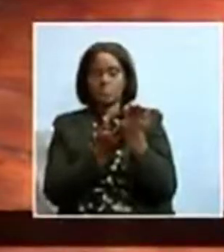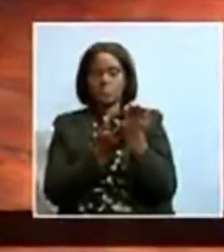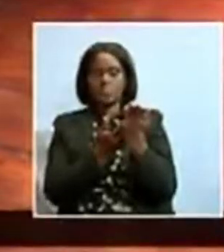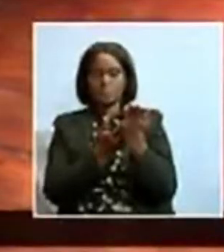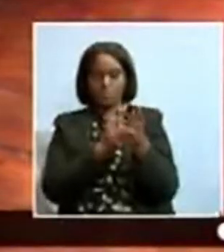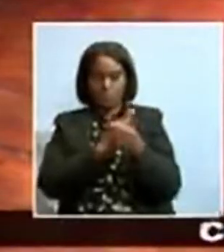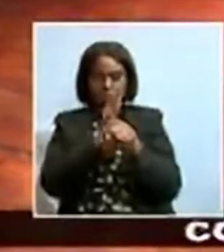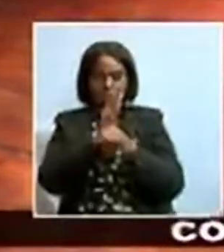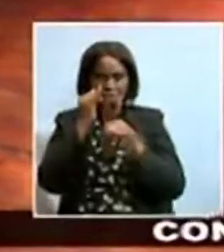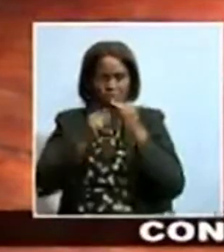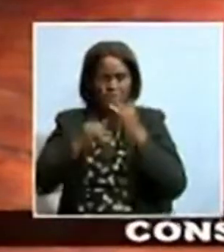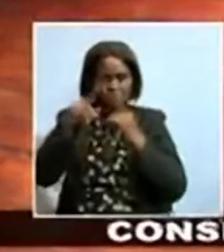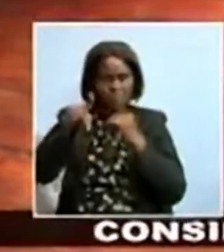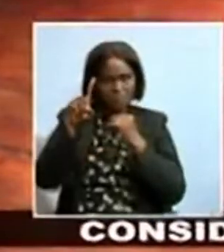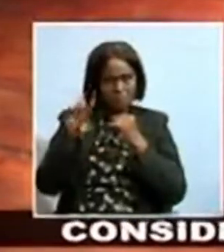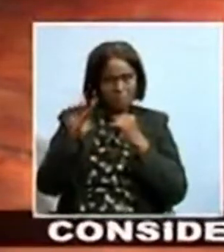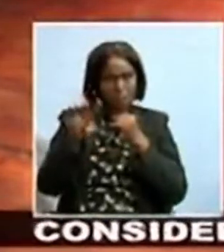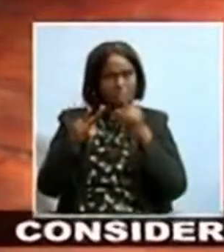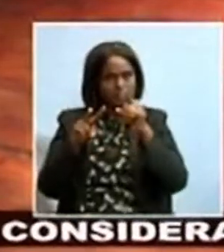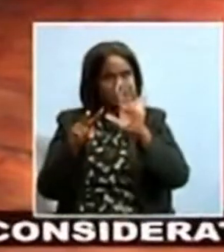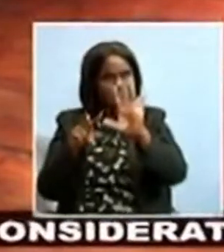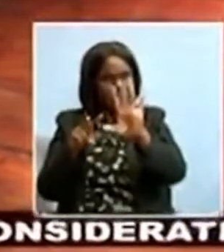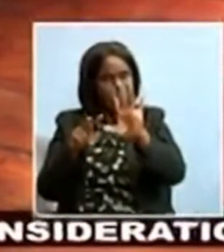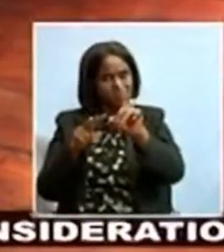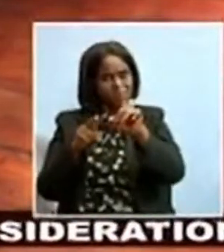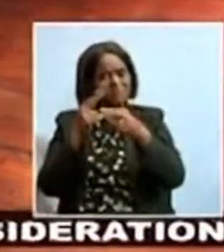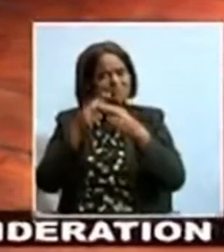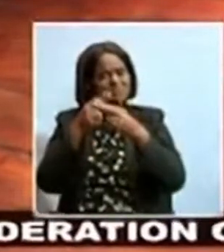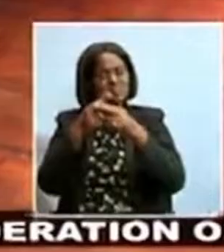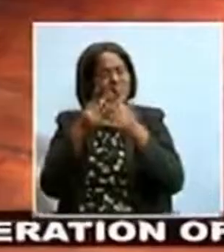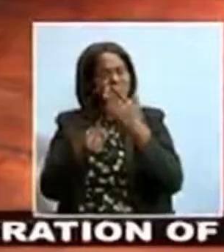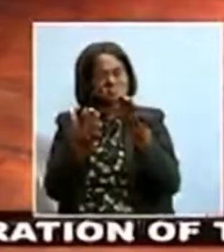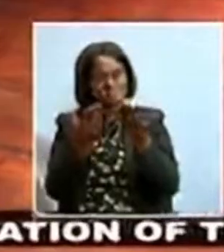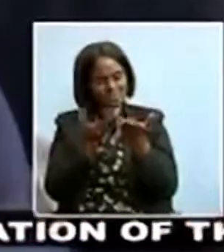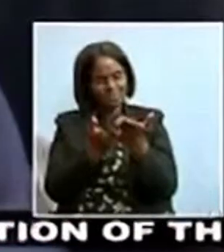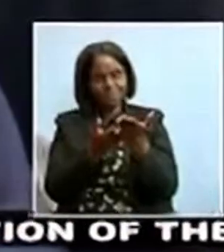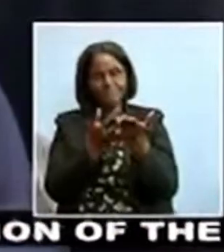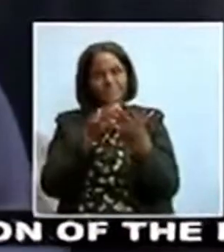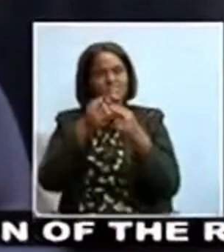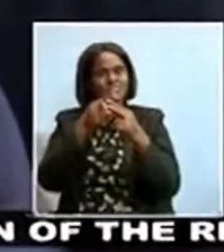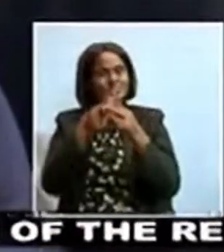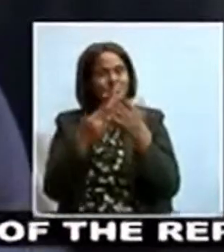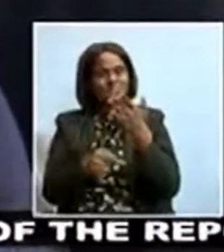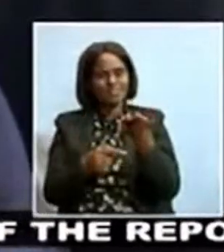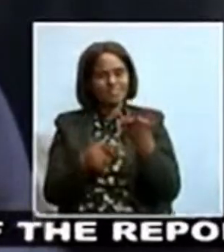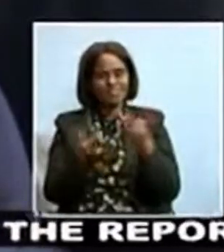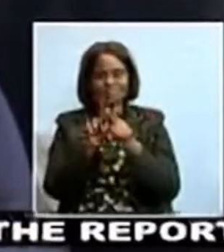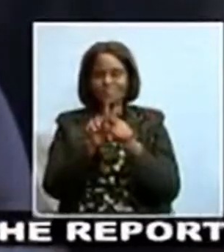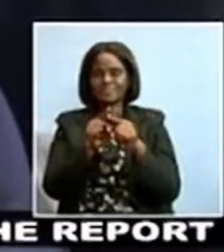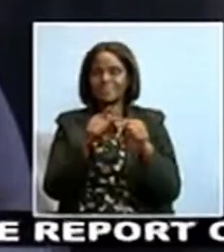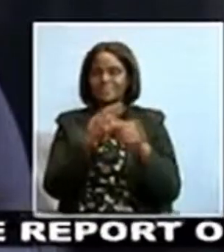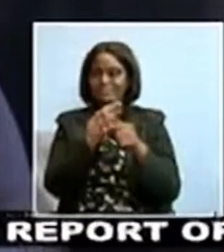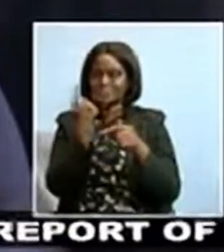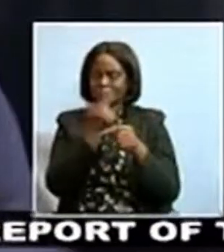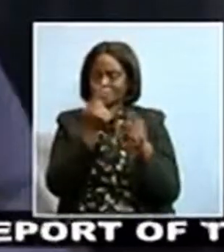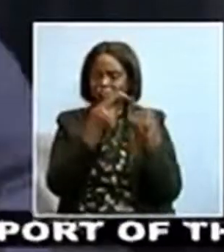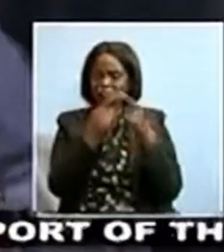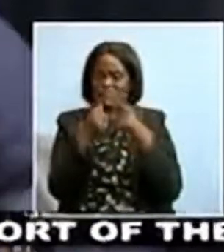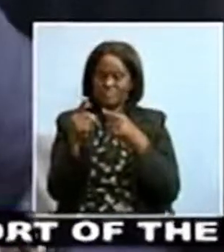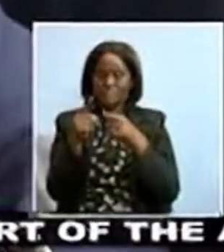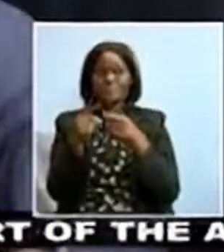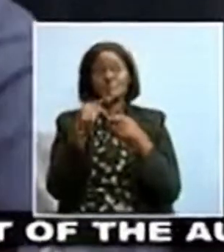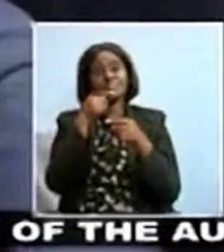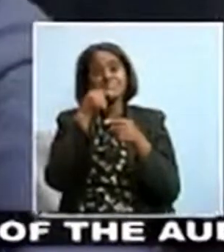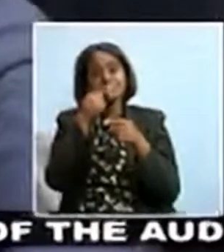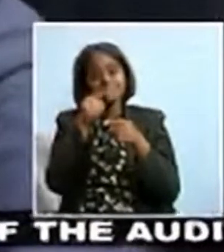Then the PV, then at the end. What are you calling this document? They are sorted documents, Chair. No, I'm